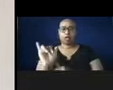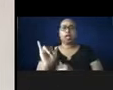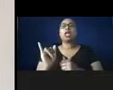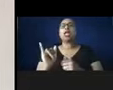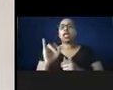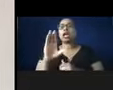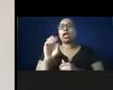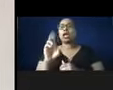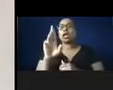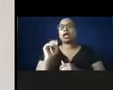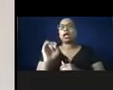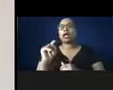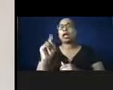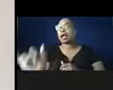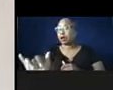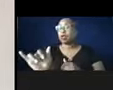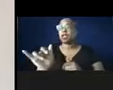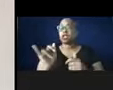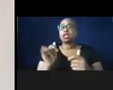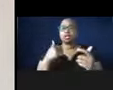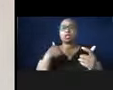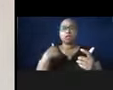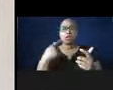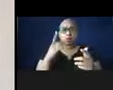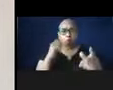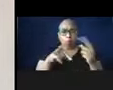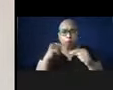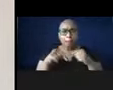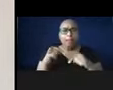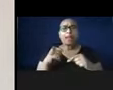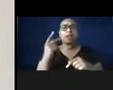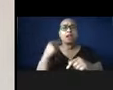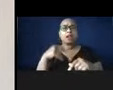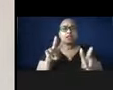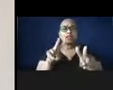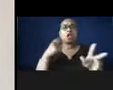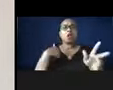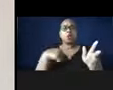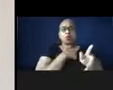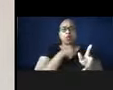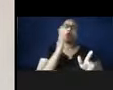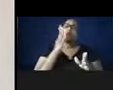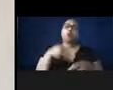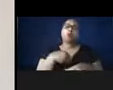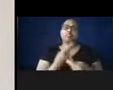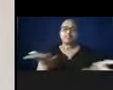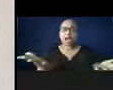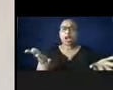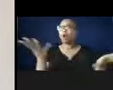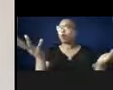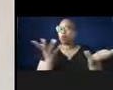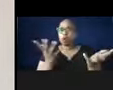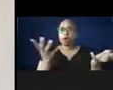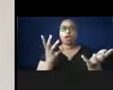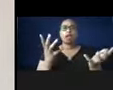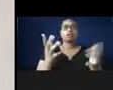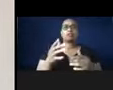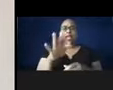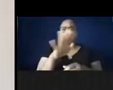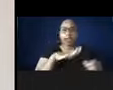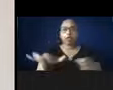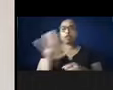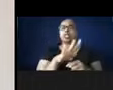to understand what visitor services we wanted to provide and what spaces were critically important to providing